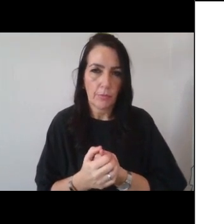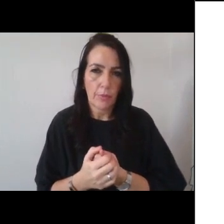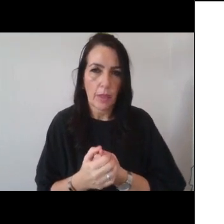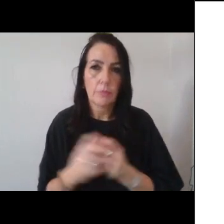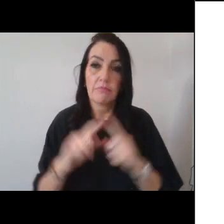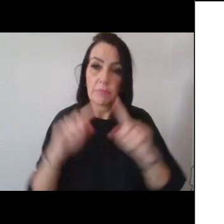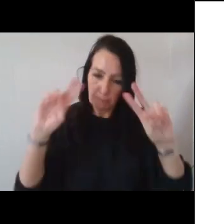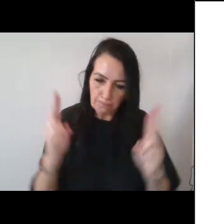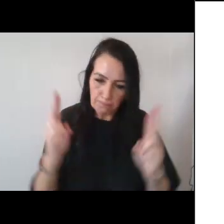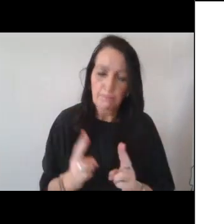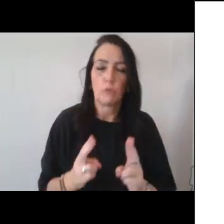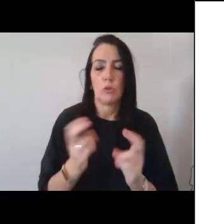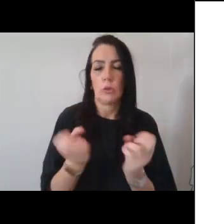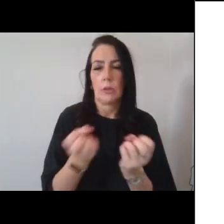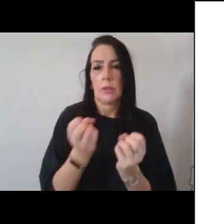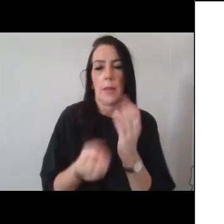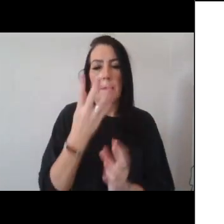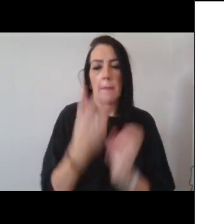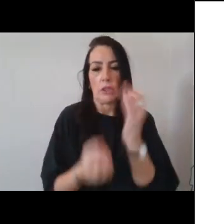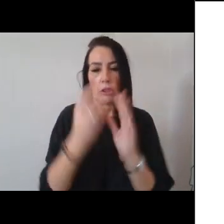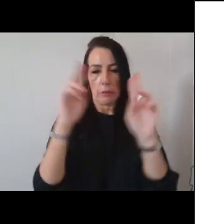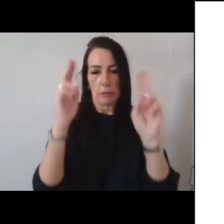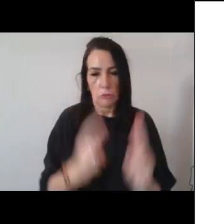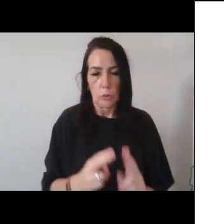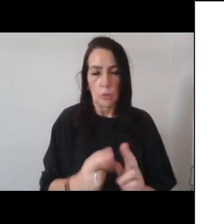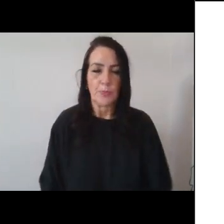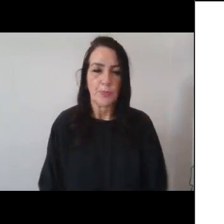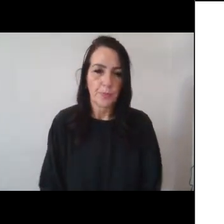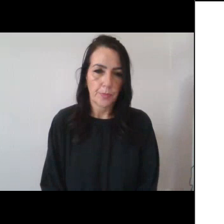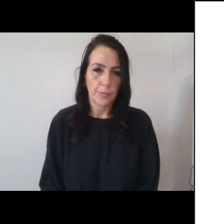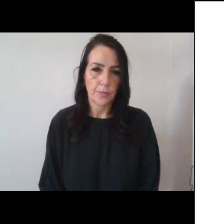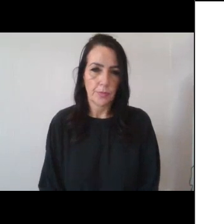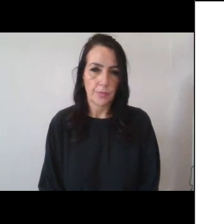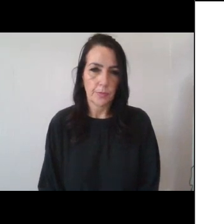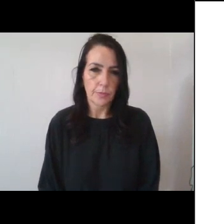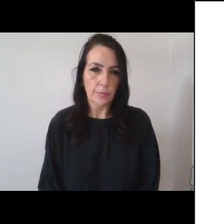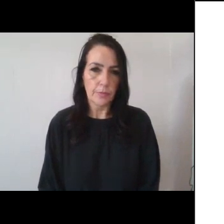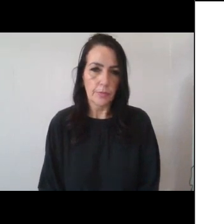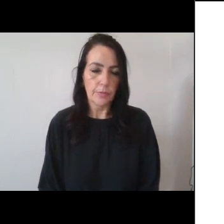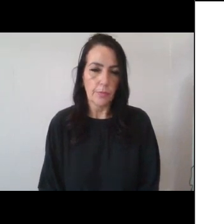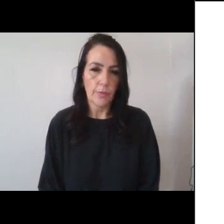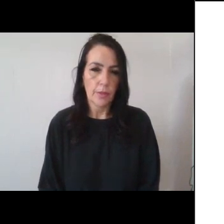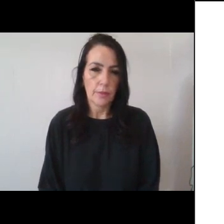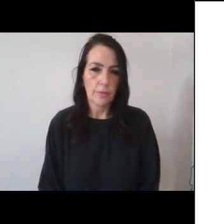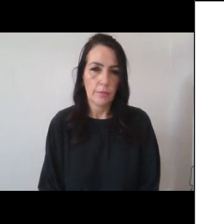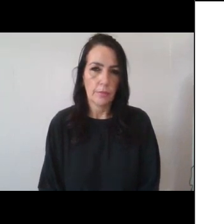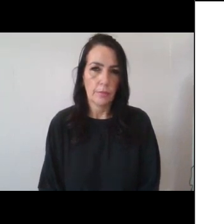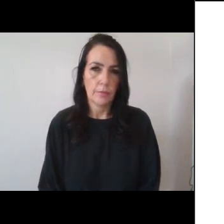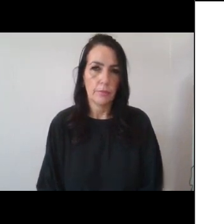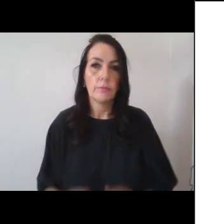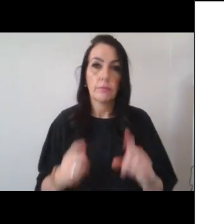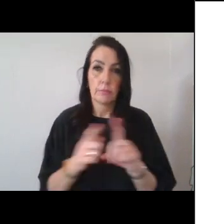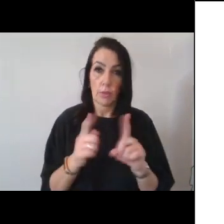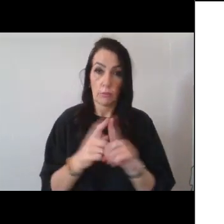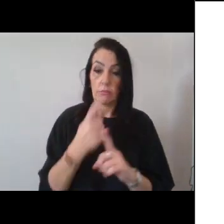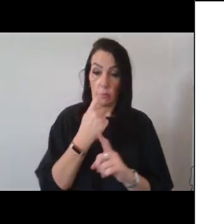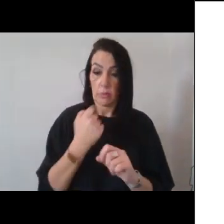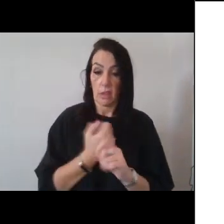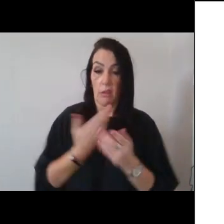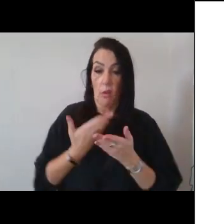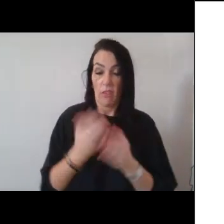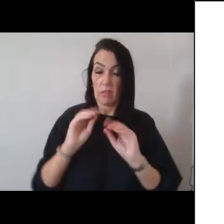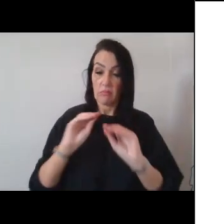emissions for the company or the organization. We can also upskill certain members of staff